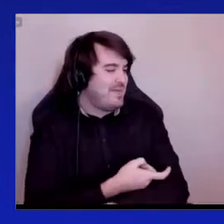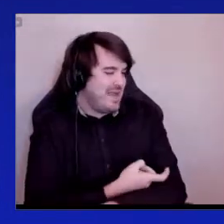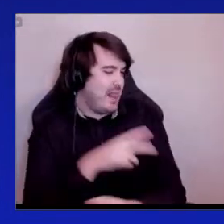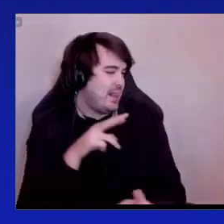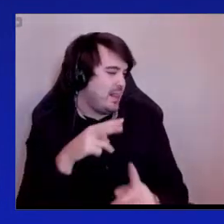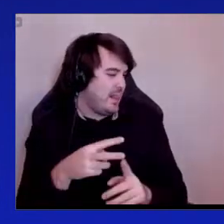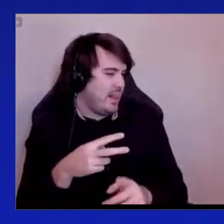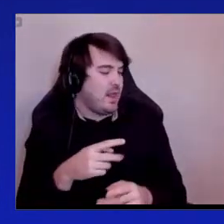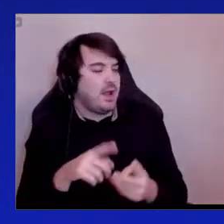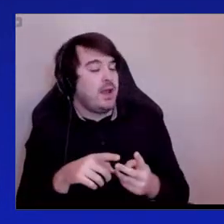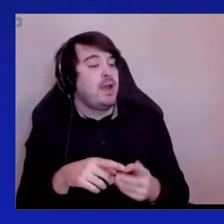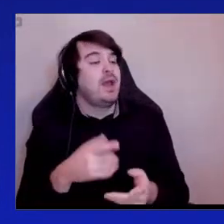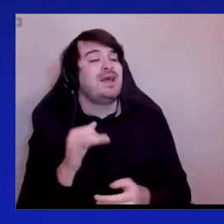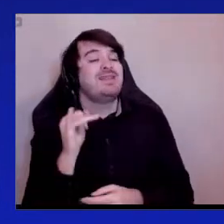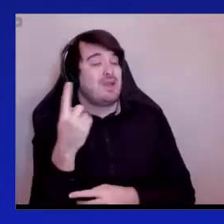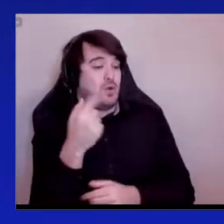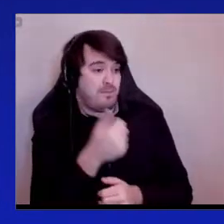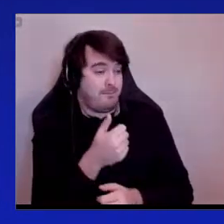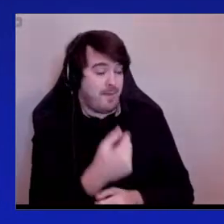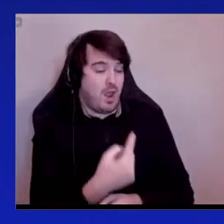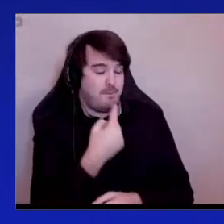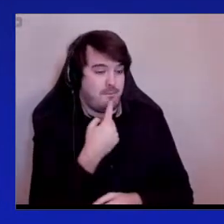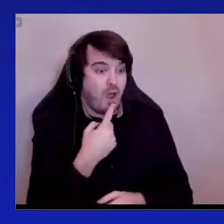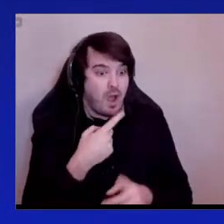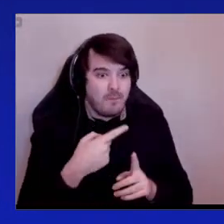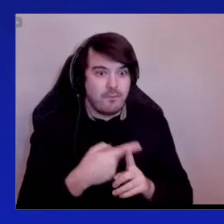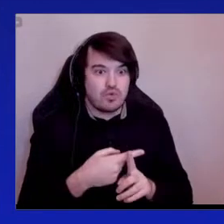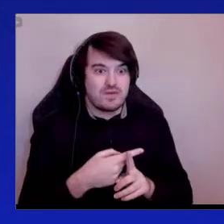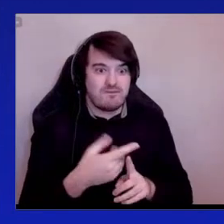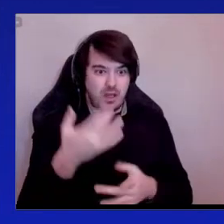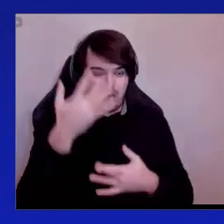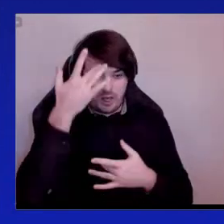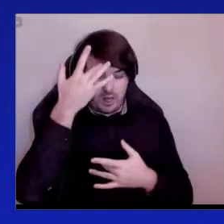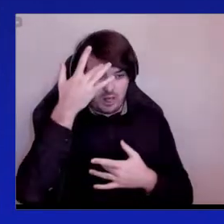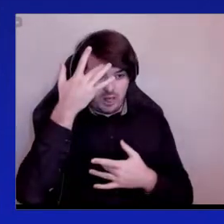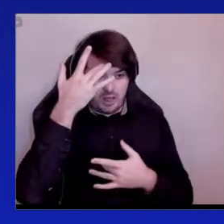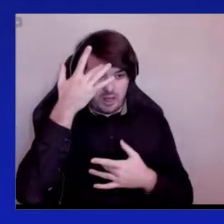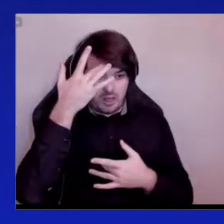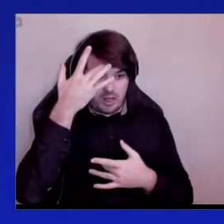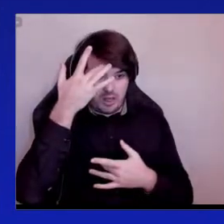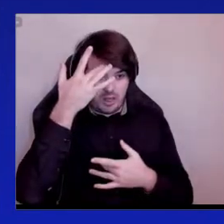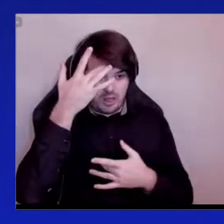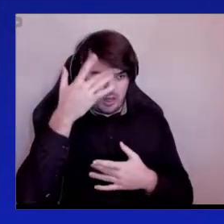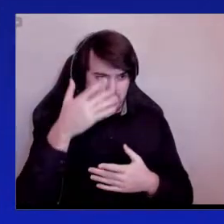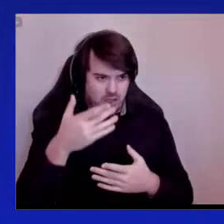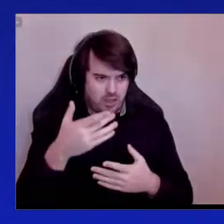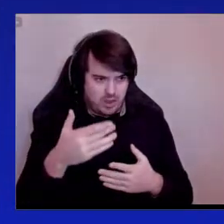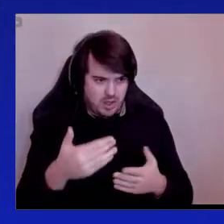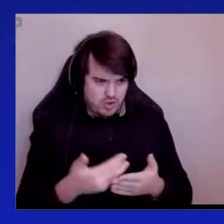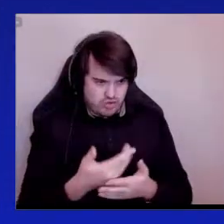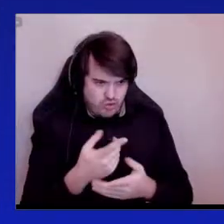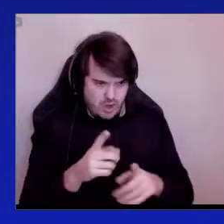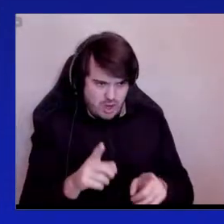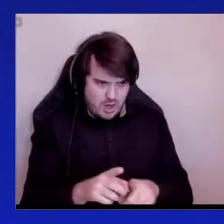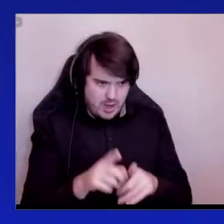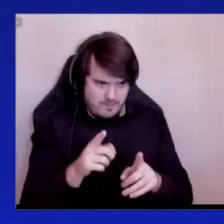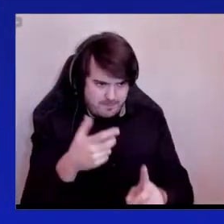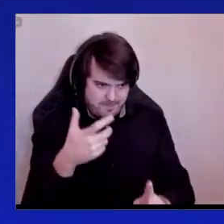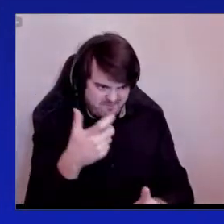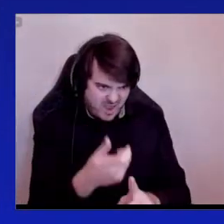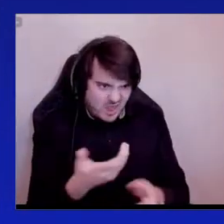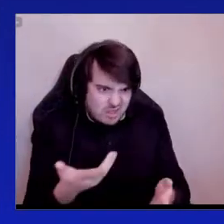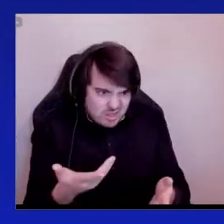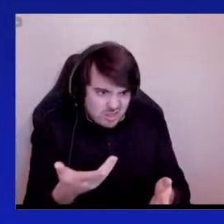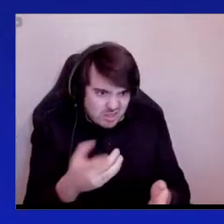positive and they currently have COVID-19, do do you vaccinate them, or do you let their